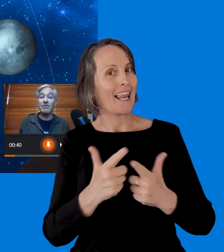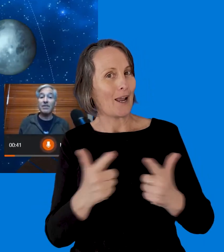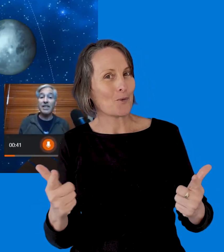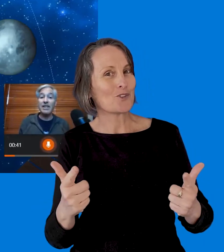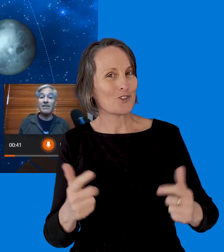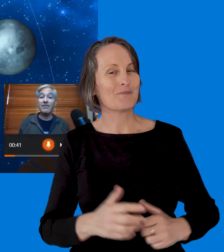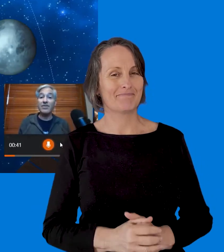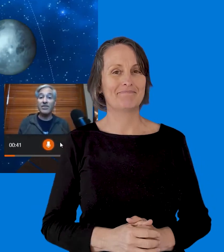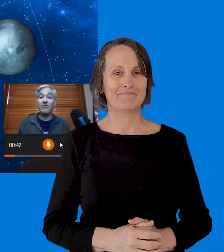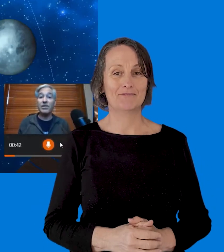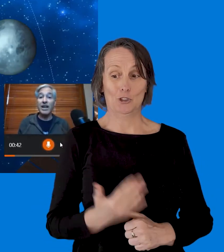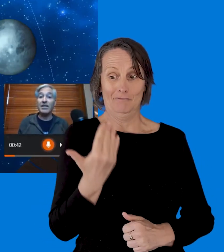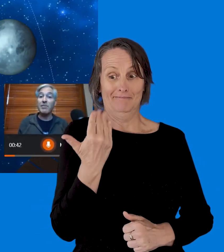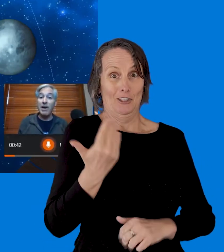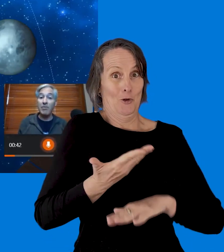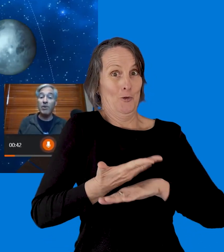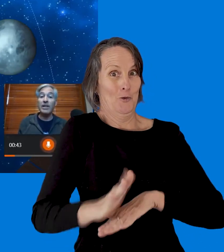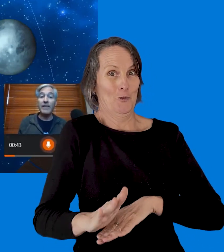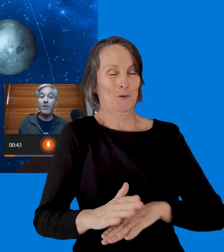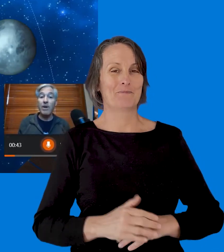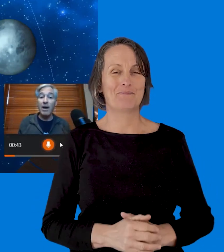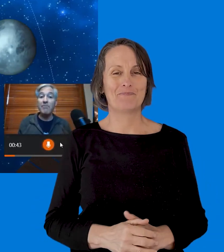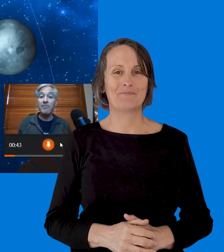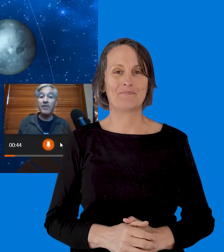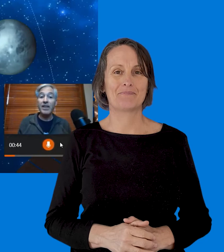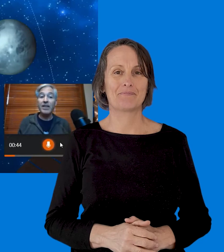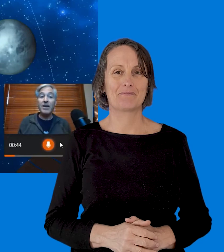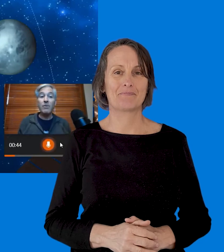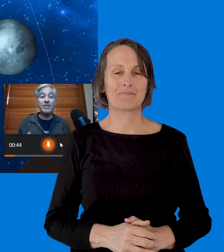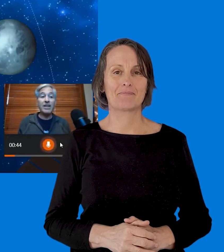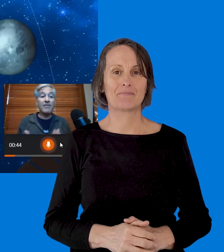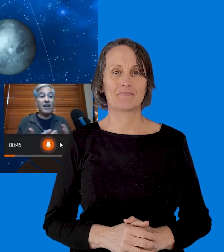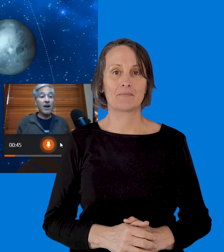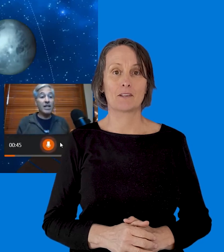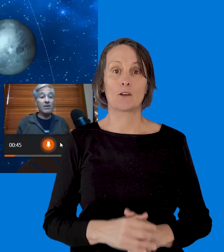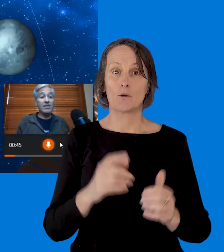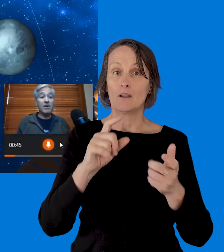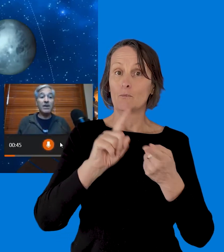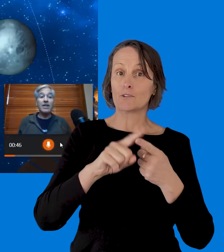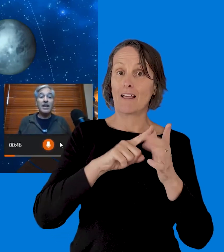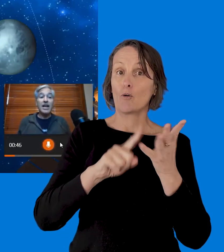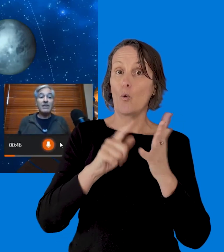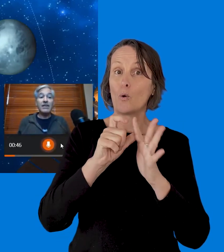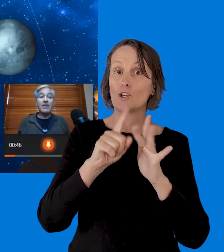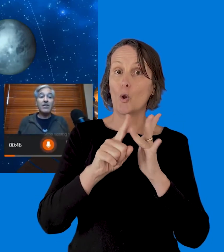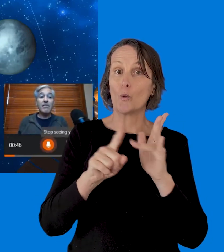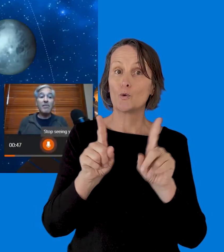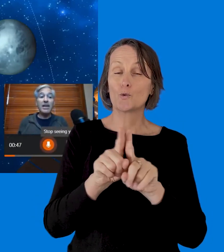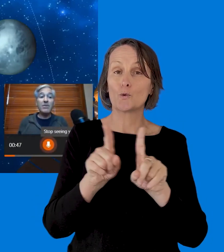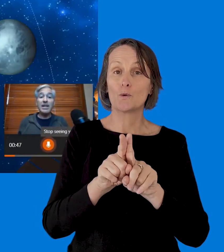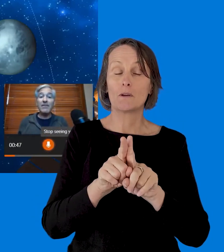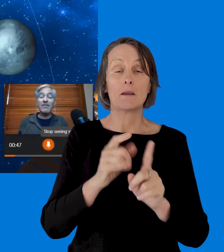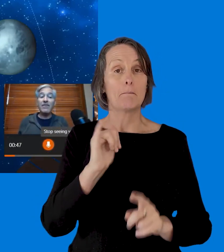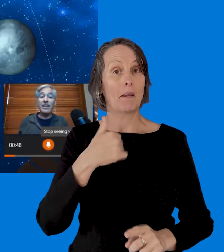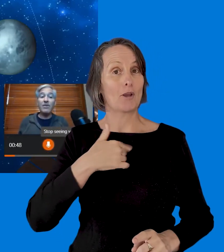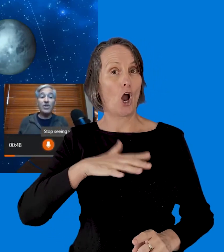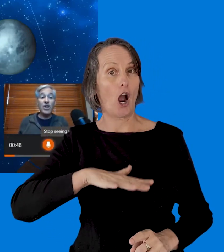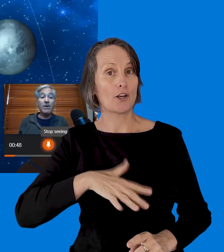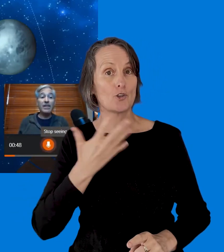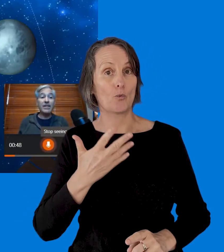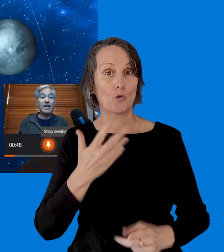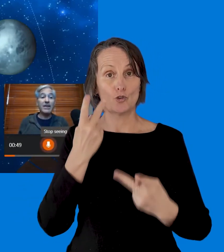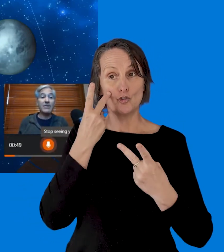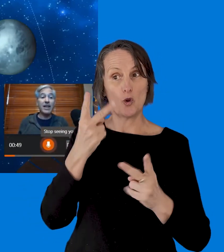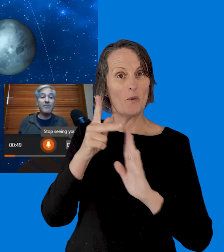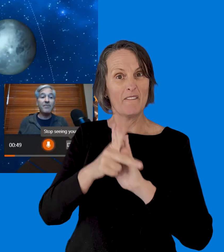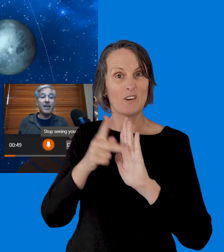language critiques that have just rolled out to PowerPoint in the web. We still have the audio as well. And you can note, maybe I don't want to have the video showing